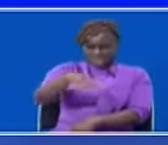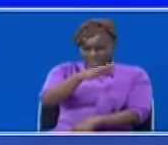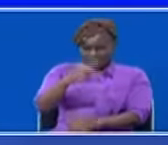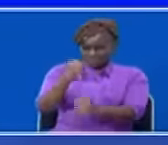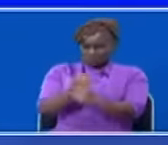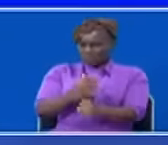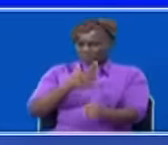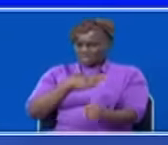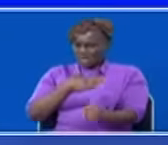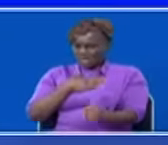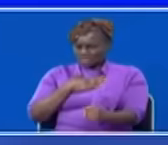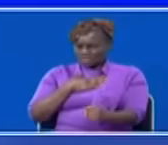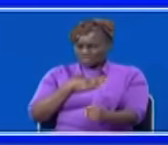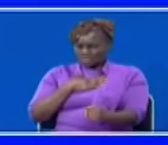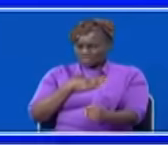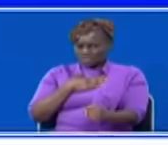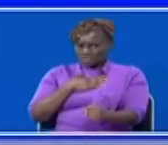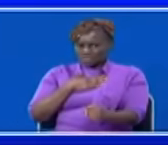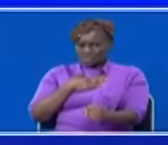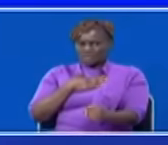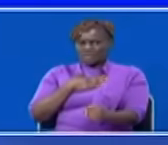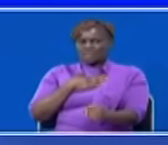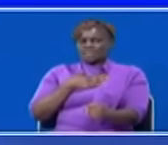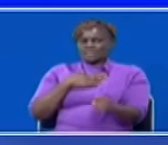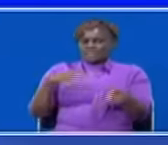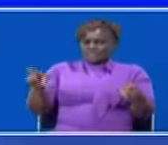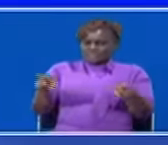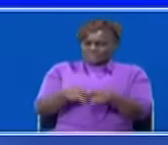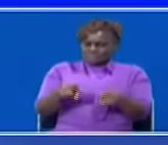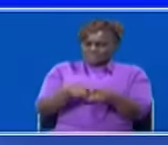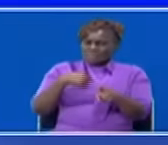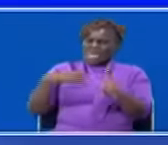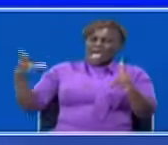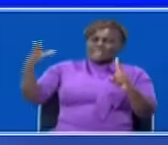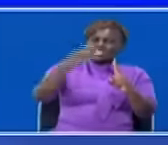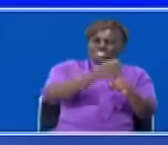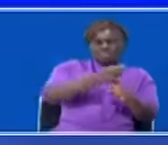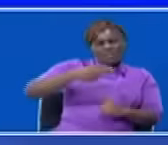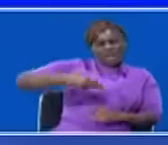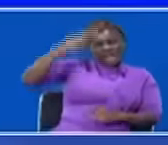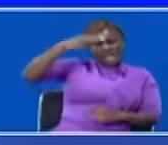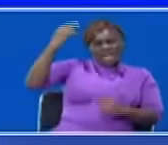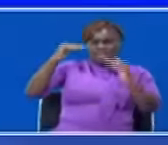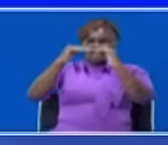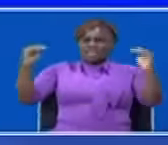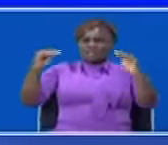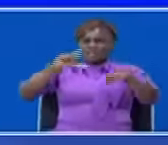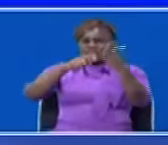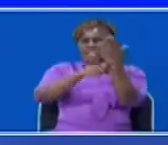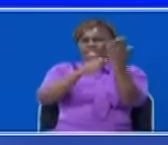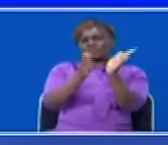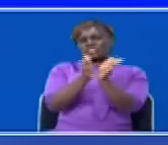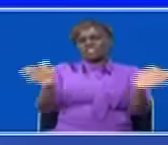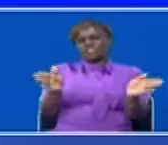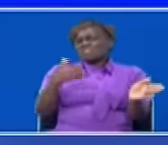performance in the field through processes like ODM Reloaded, and me, the very high title, there's nobody else in this party called General. And I'm not